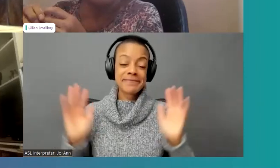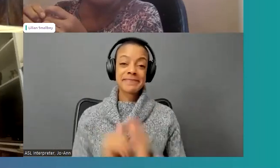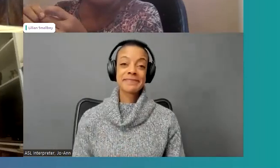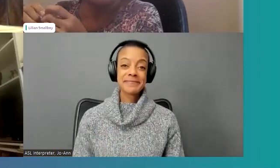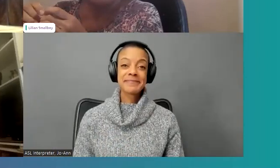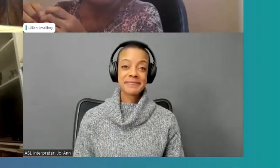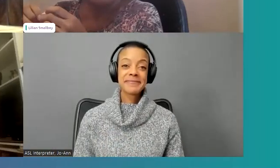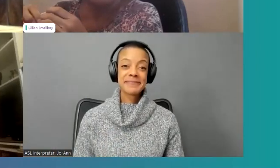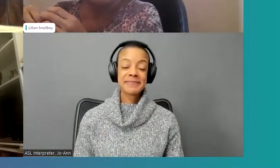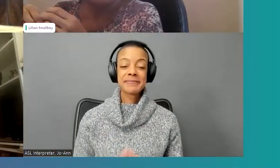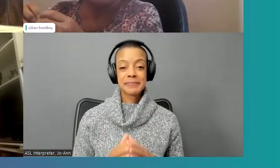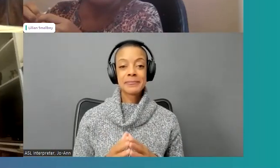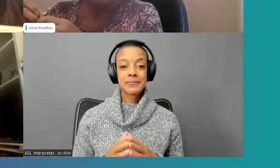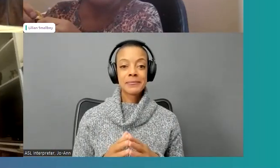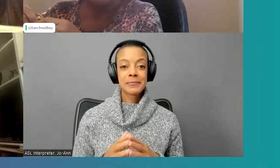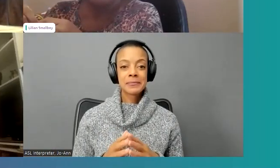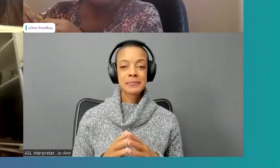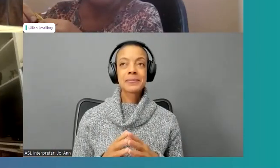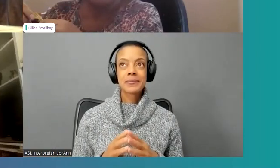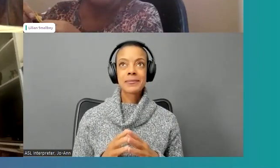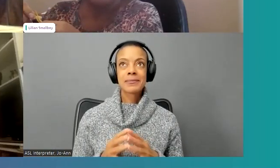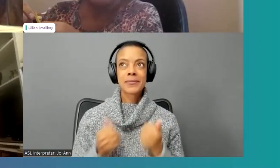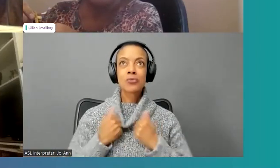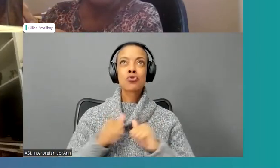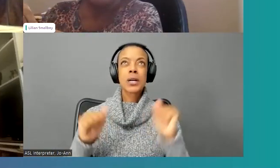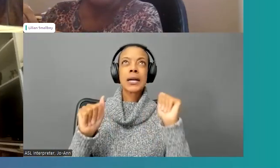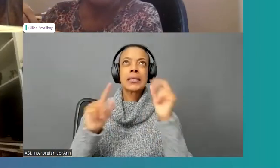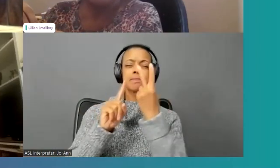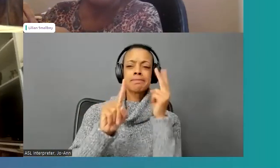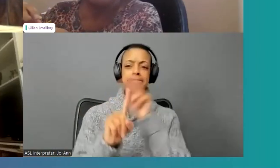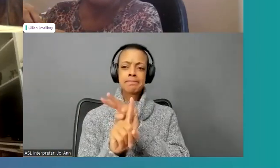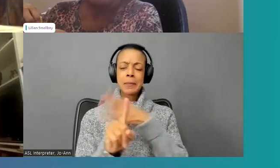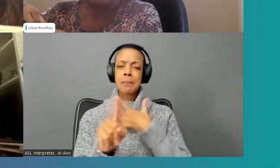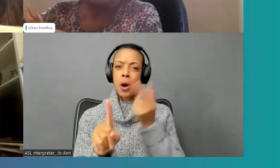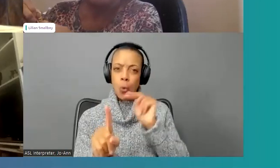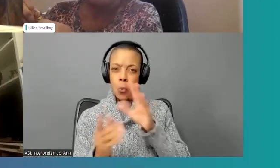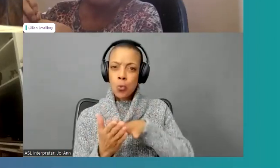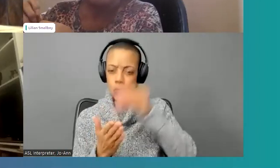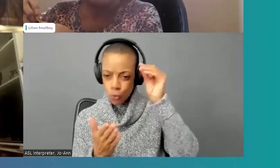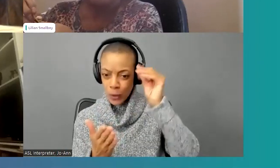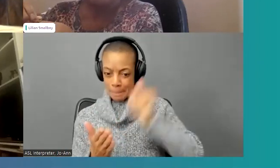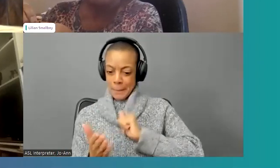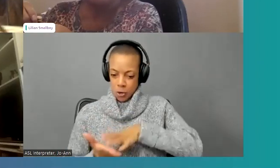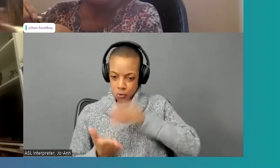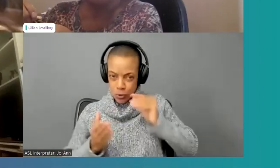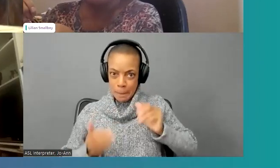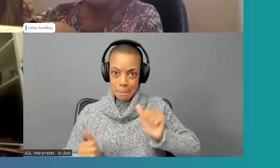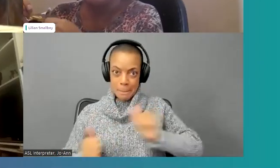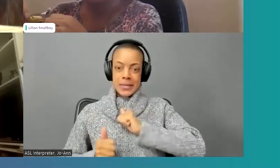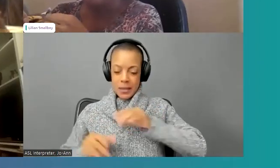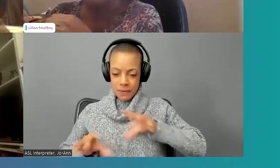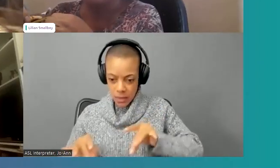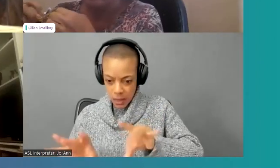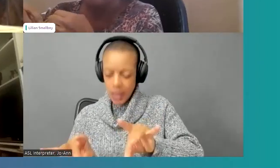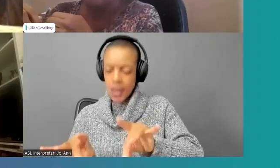and put it into a perspective for my own learning. So I'm always self-reflecting